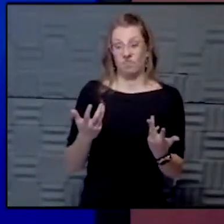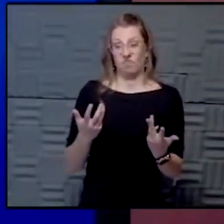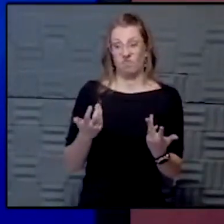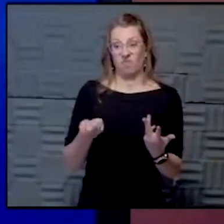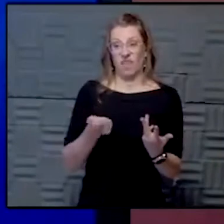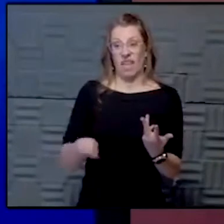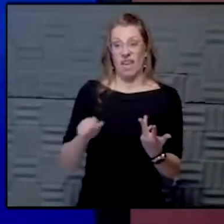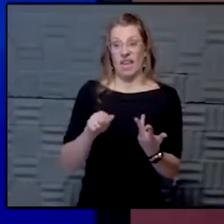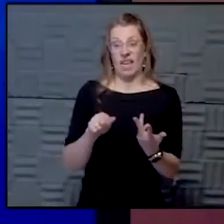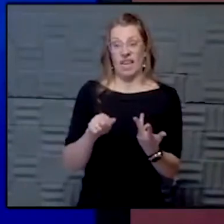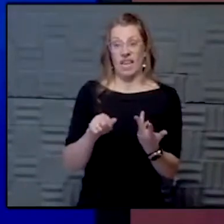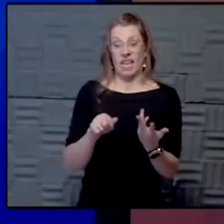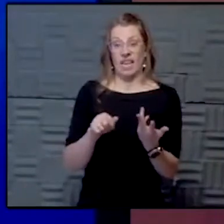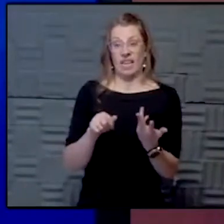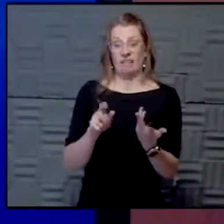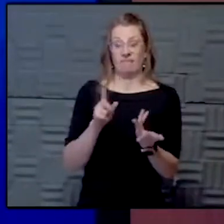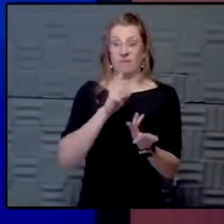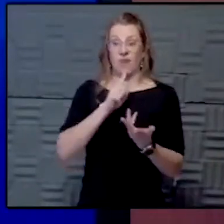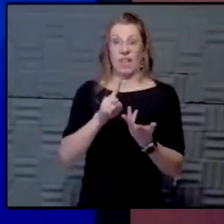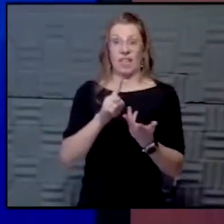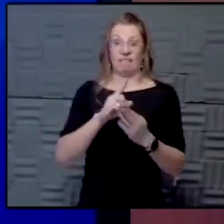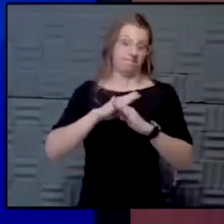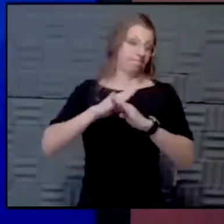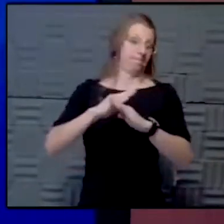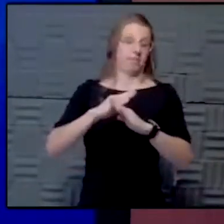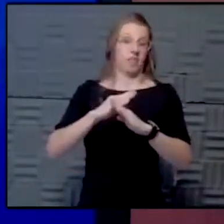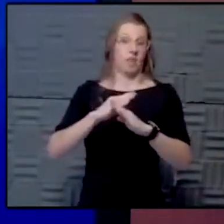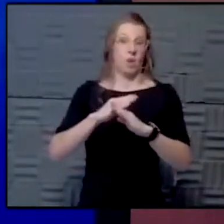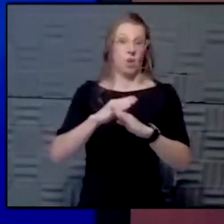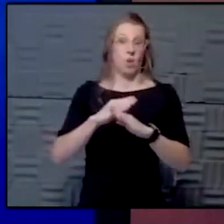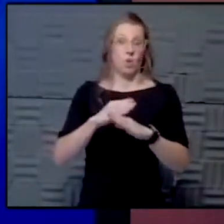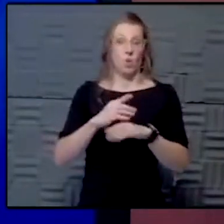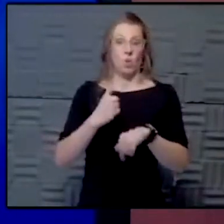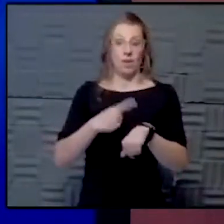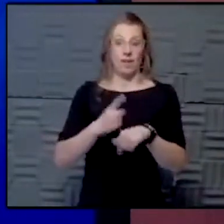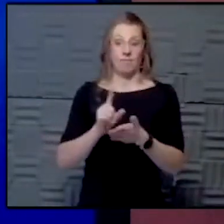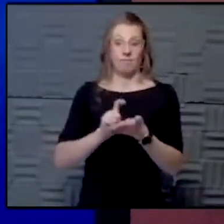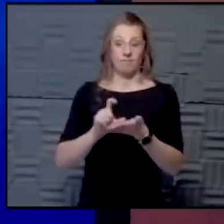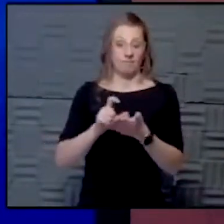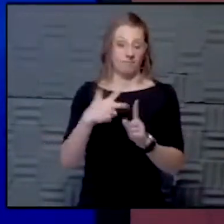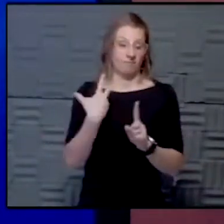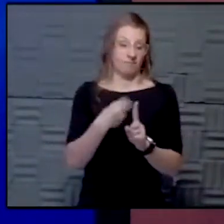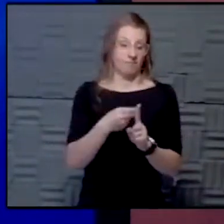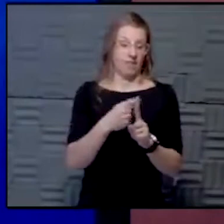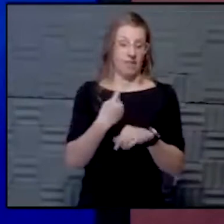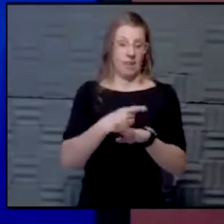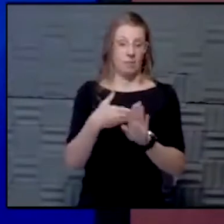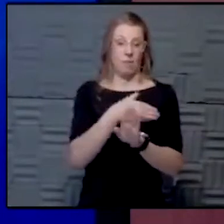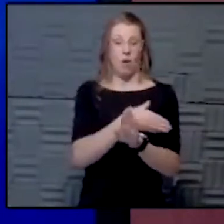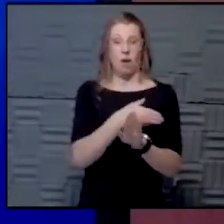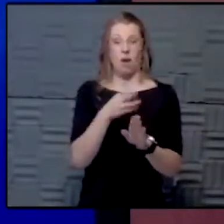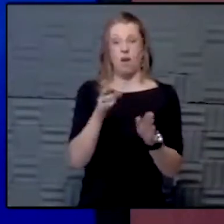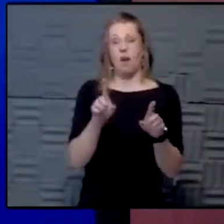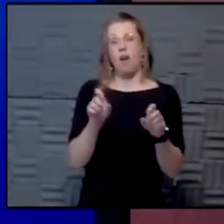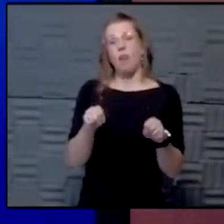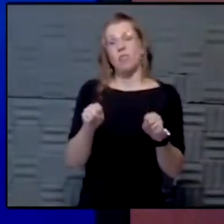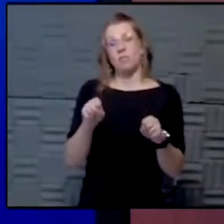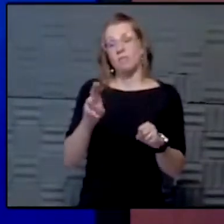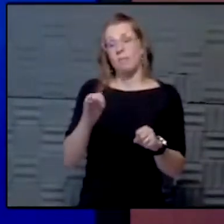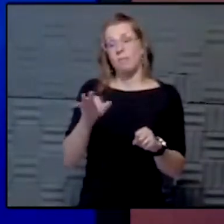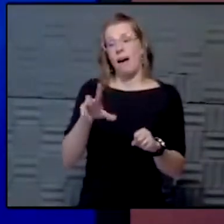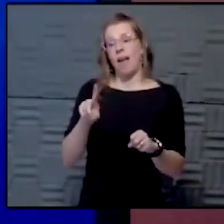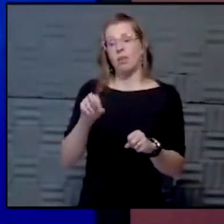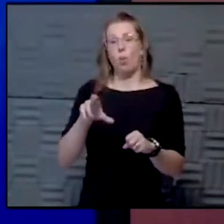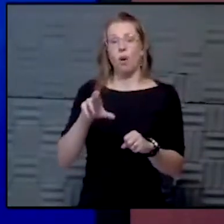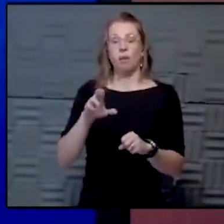meaningful immunity from the single dose one day before. And it's very possible that there might be some mild sort of symptoms of fatigue